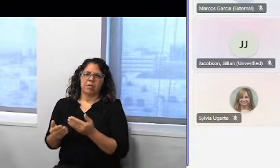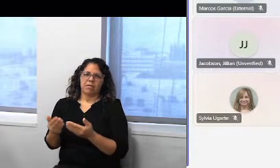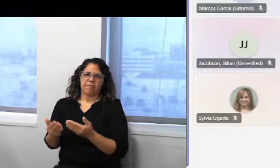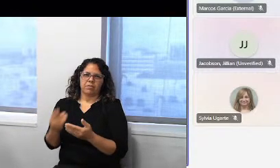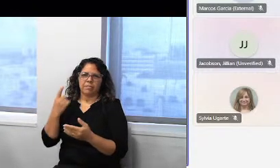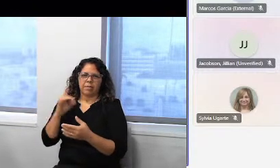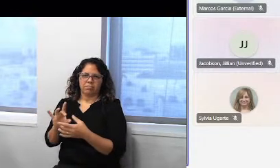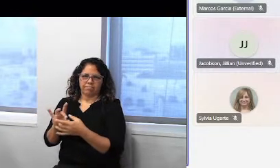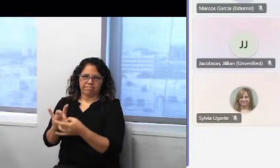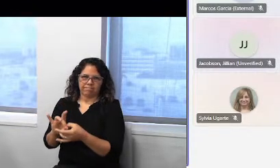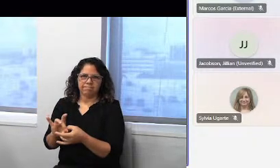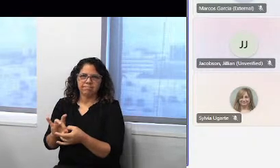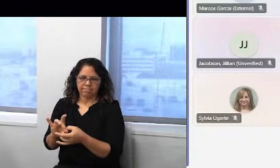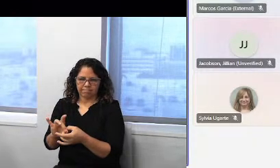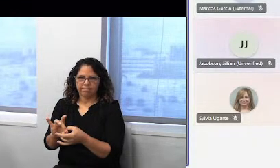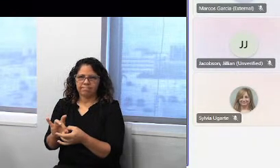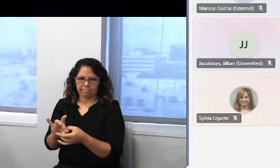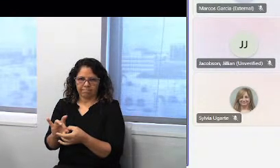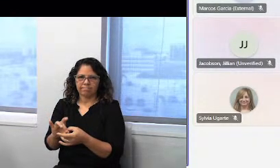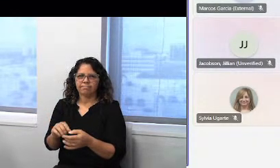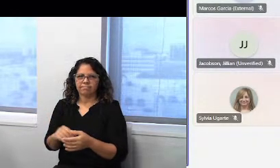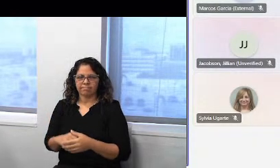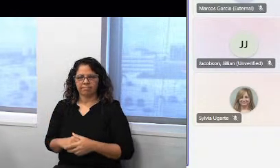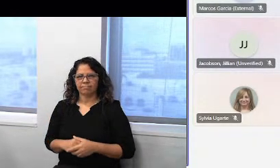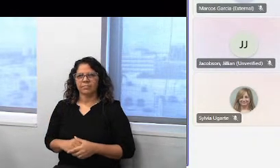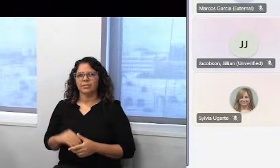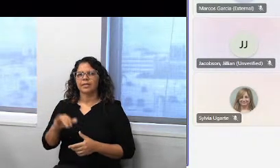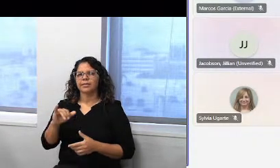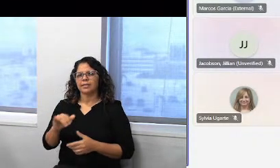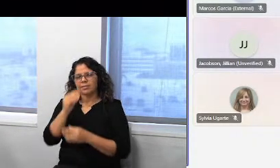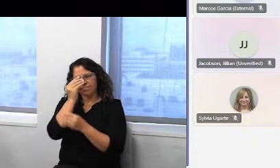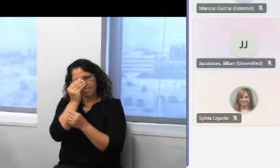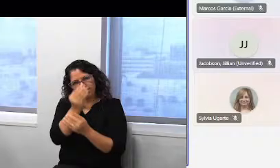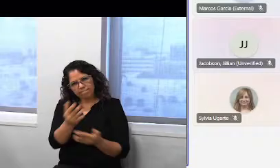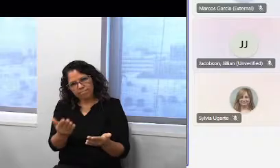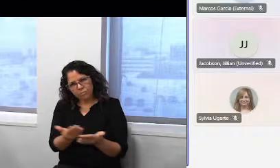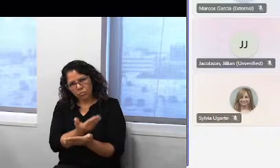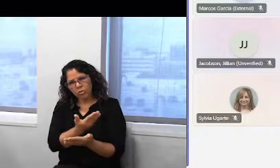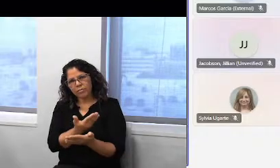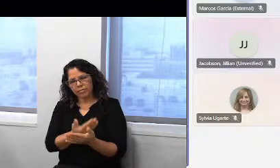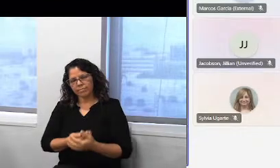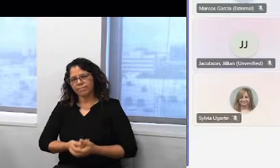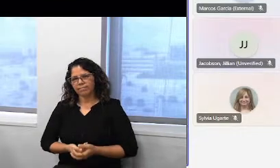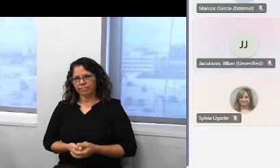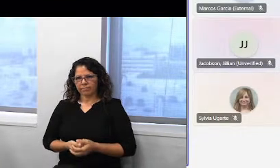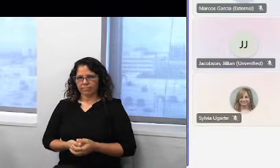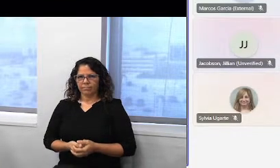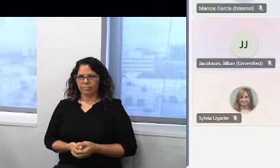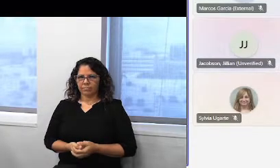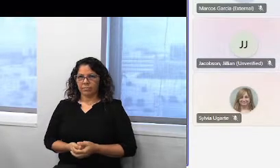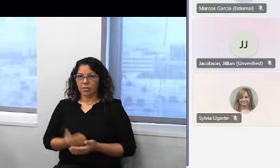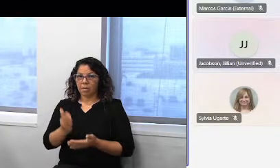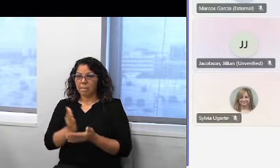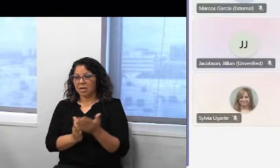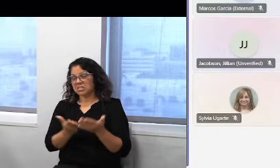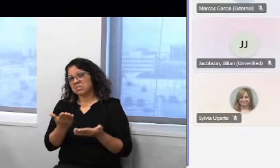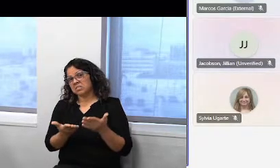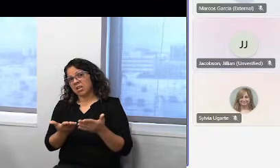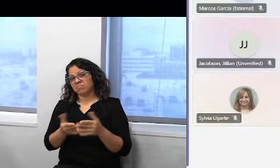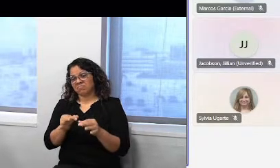the overall high level updates on these projects. Several of them had some delays in regards to the phases and where they were